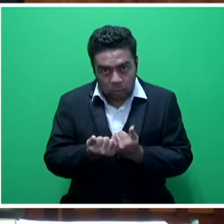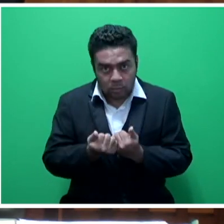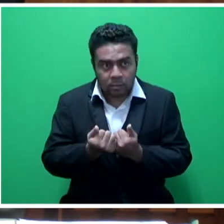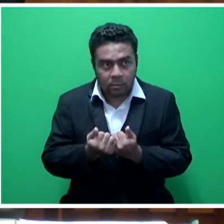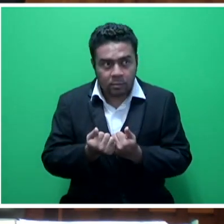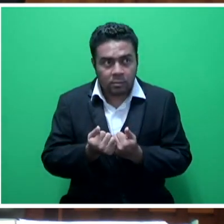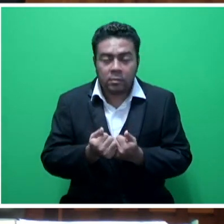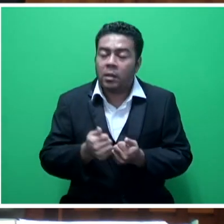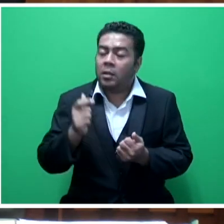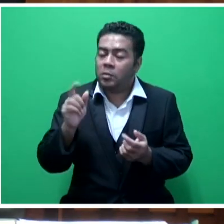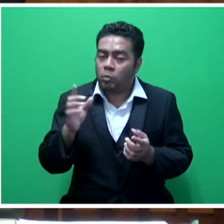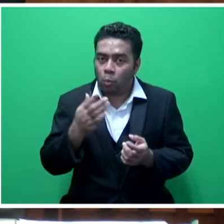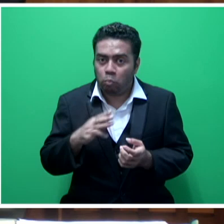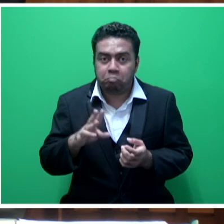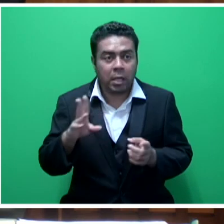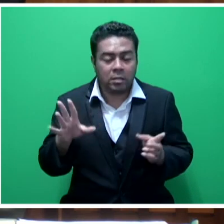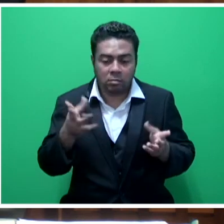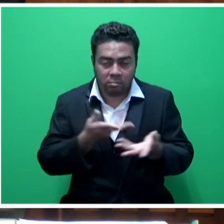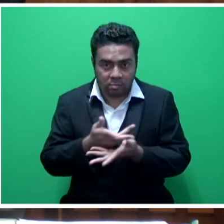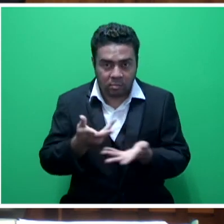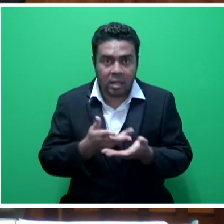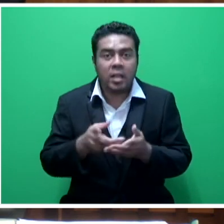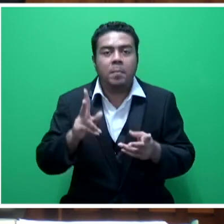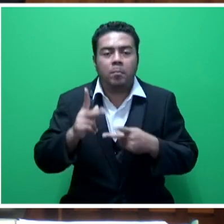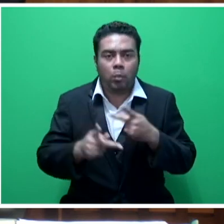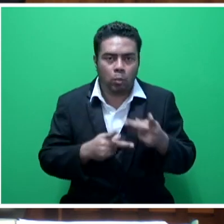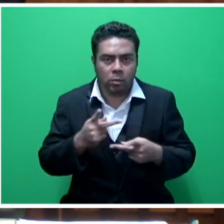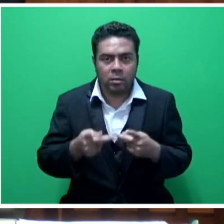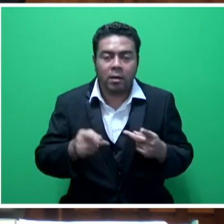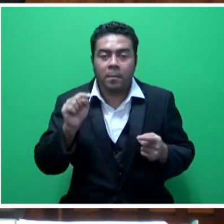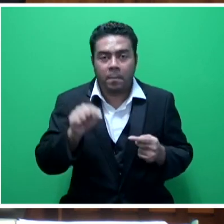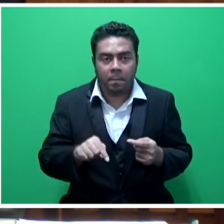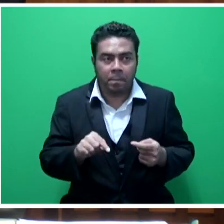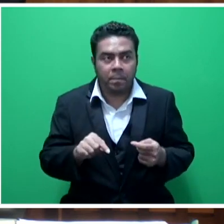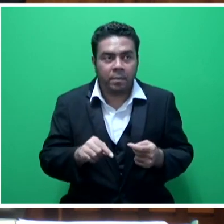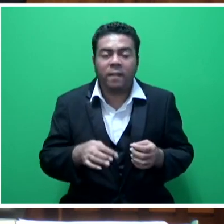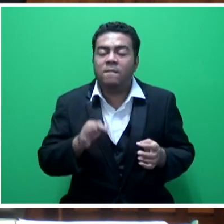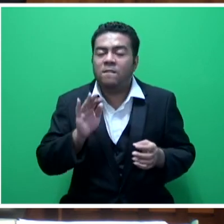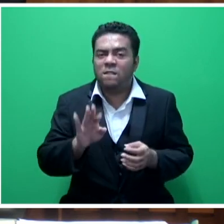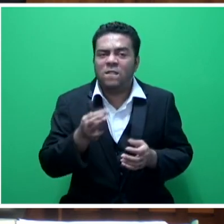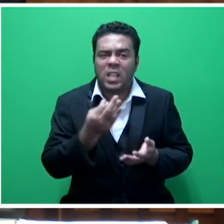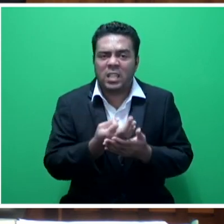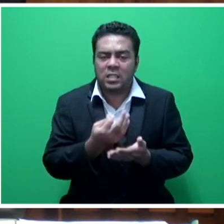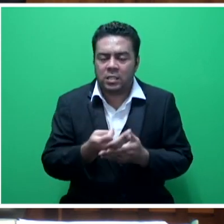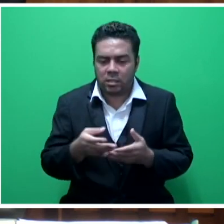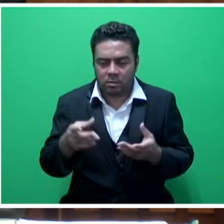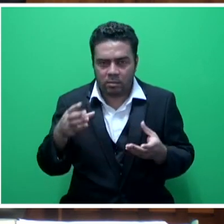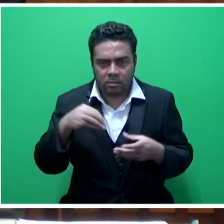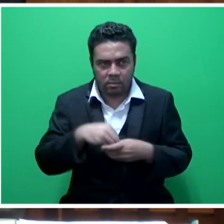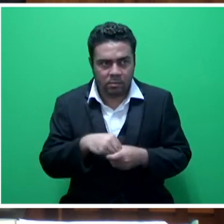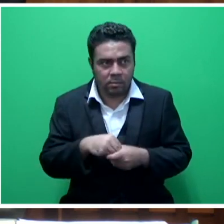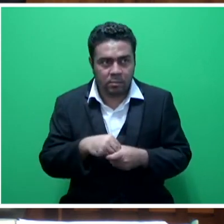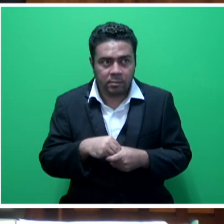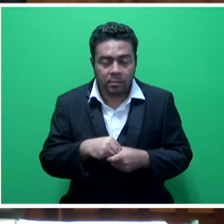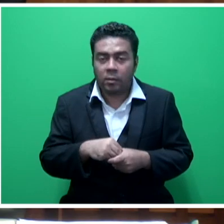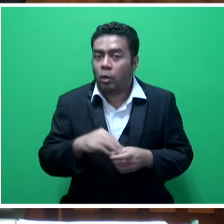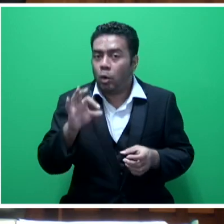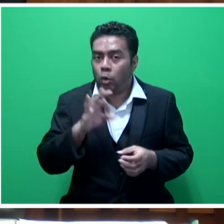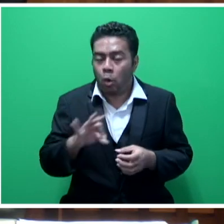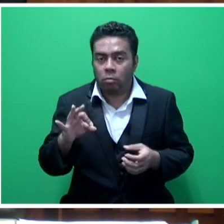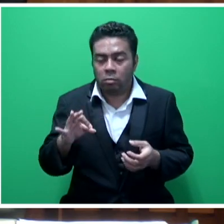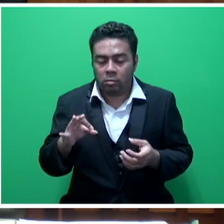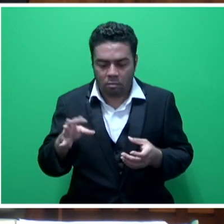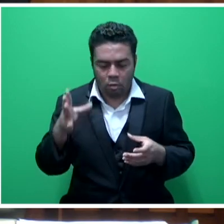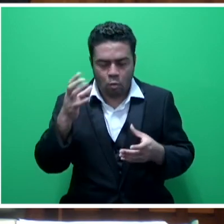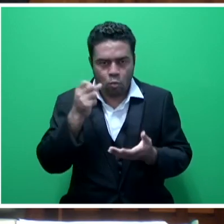arrangements, as well as negotiations are in progress for reduction in future fees and charges. And non-essential projects